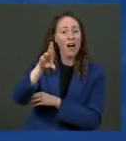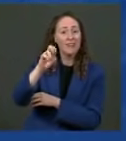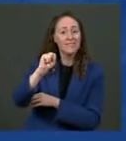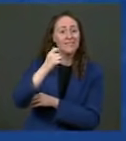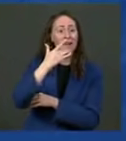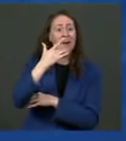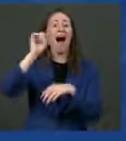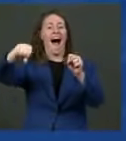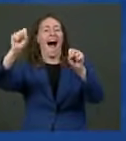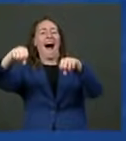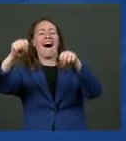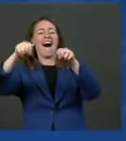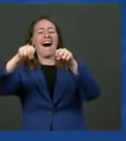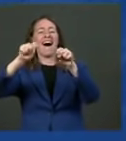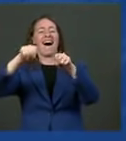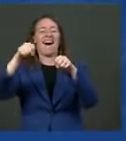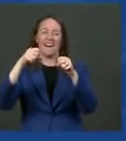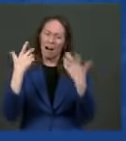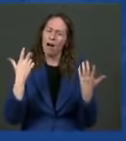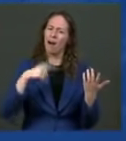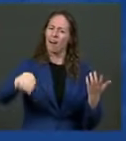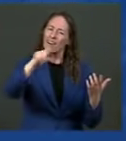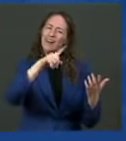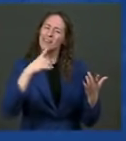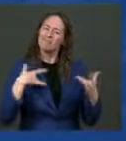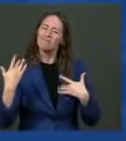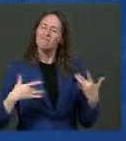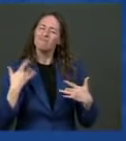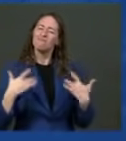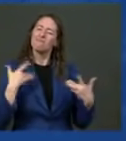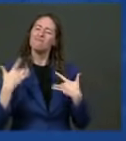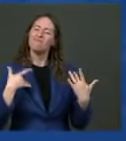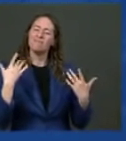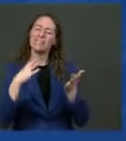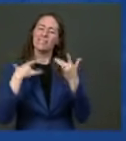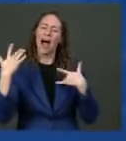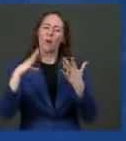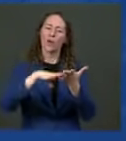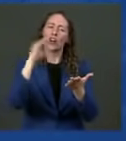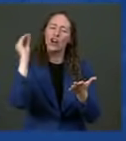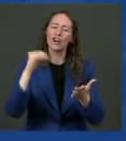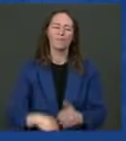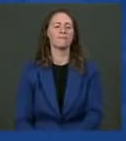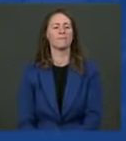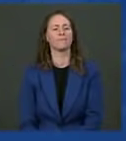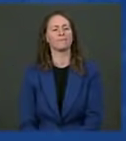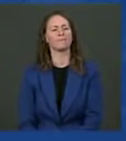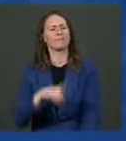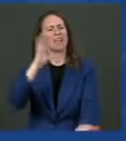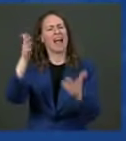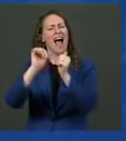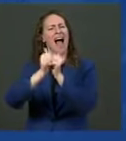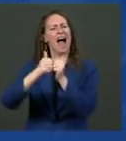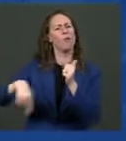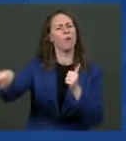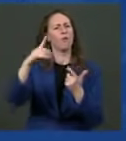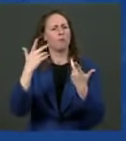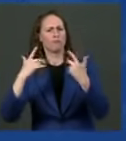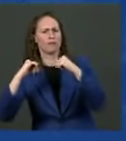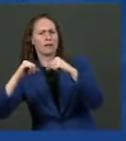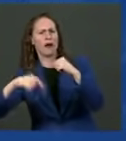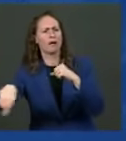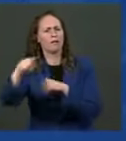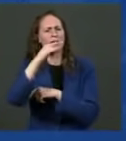really, and they're excited about it. Now, the best way for a parent to protect a child under 12 starts at home. Every